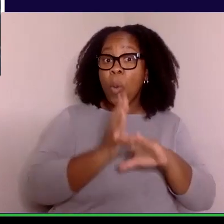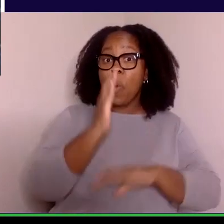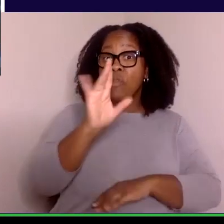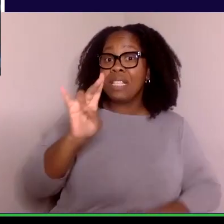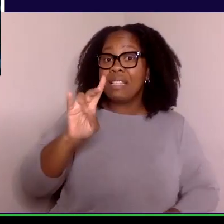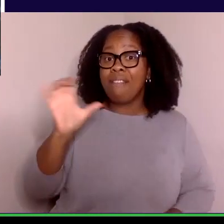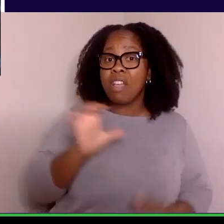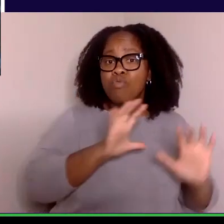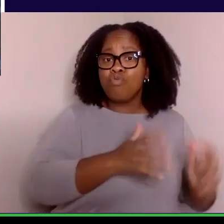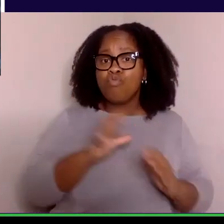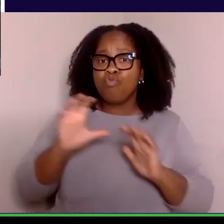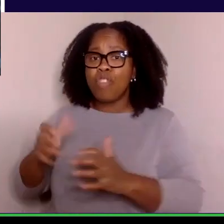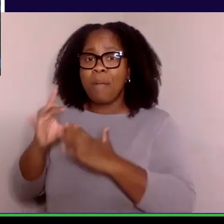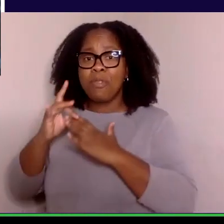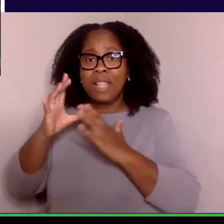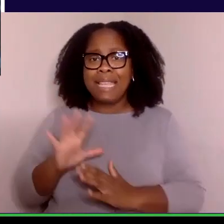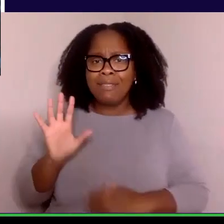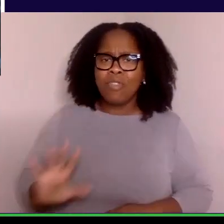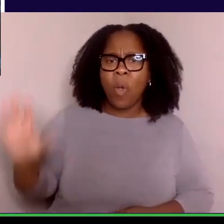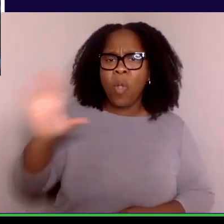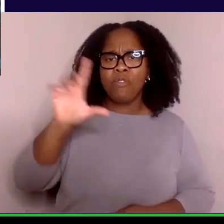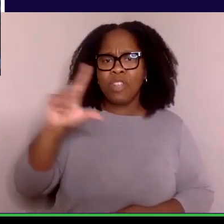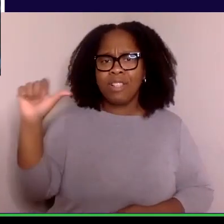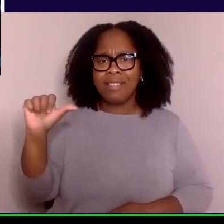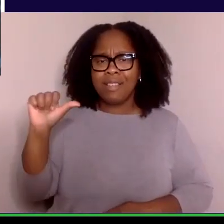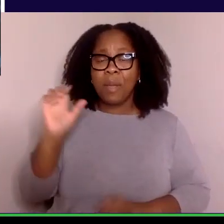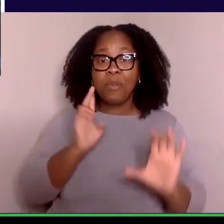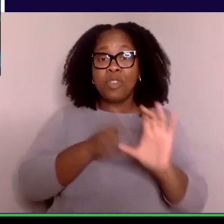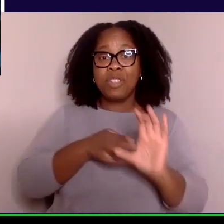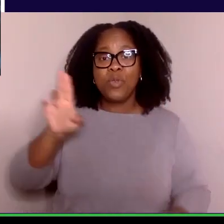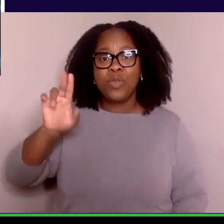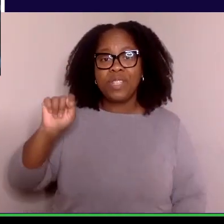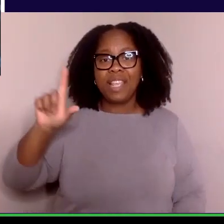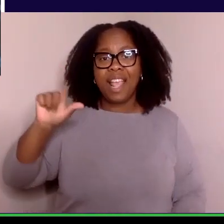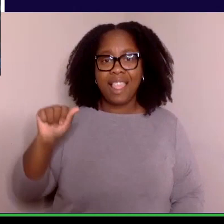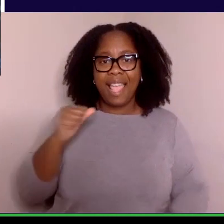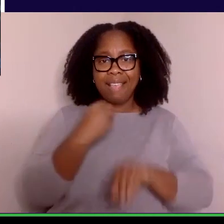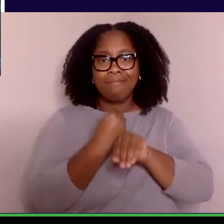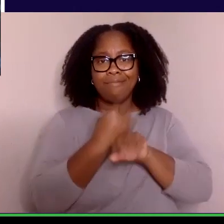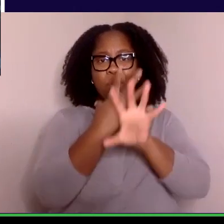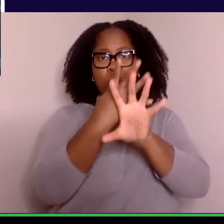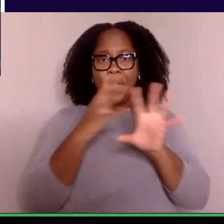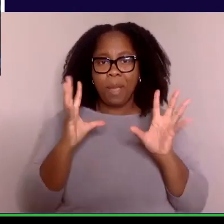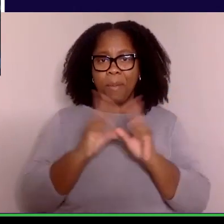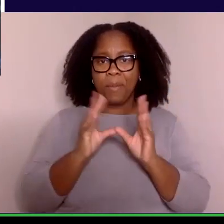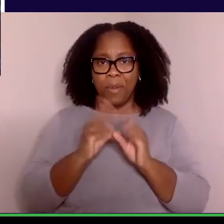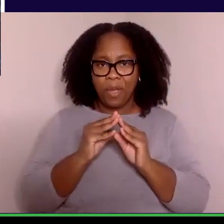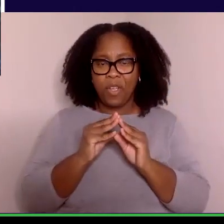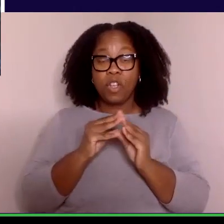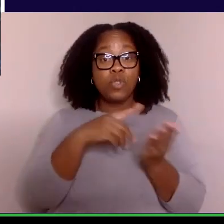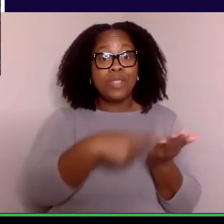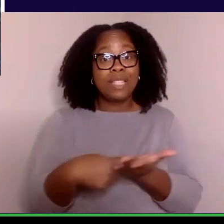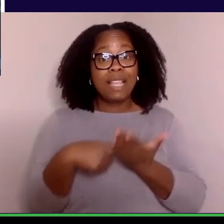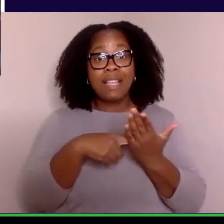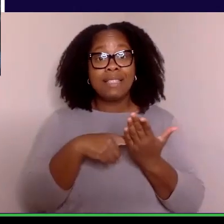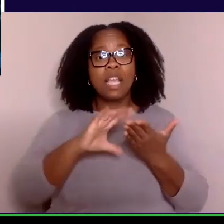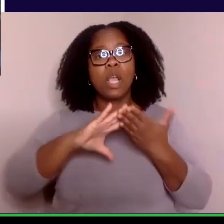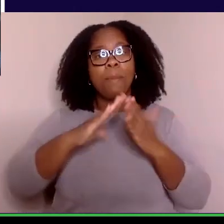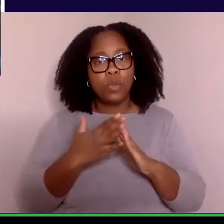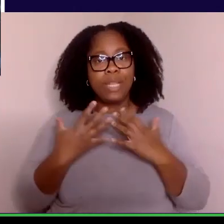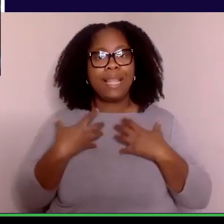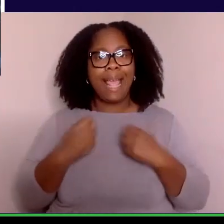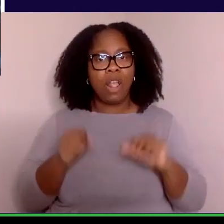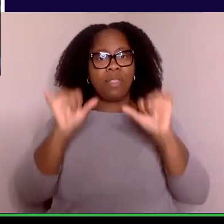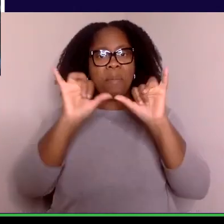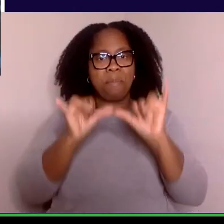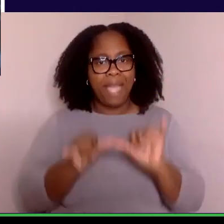city participated in a UTLA webinar to discuss community health metrics that need